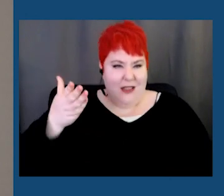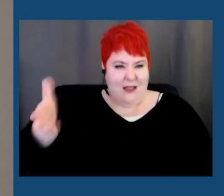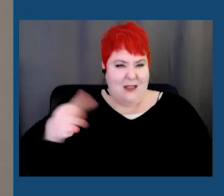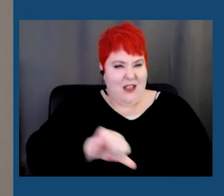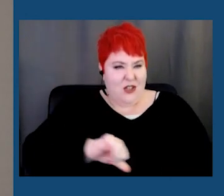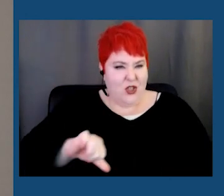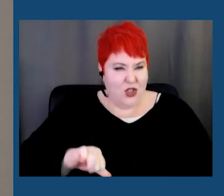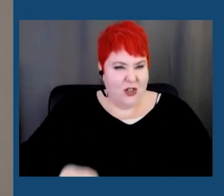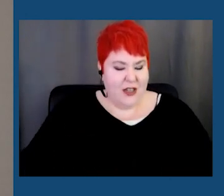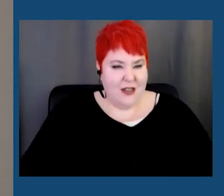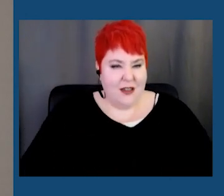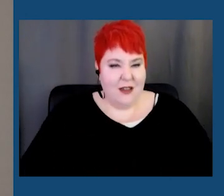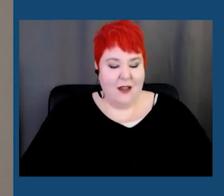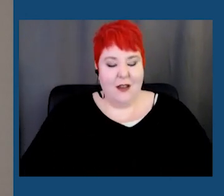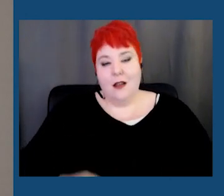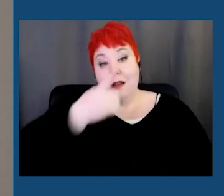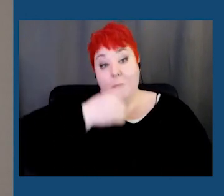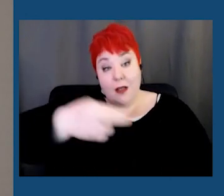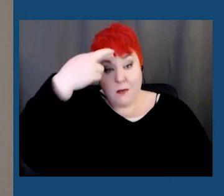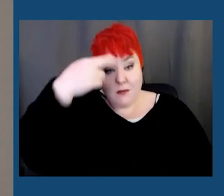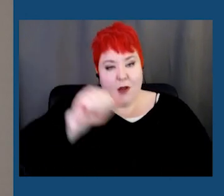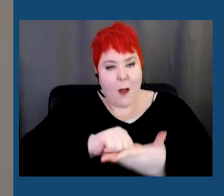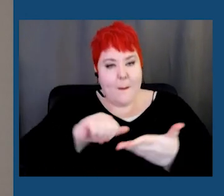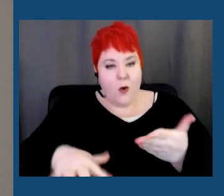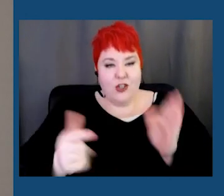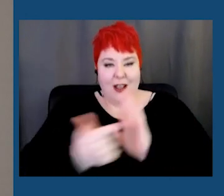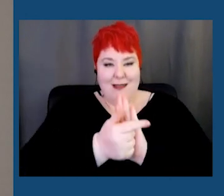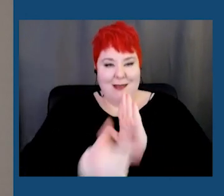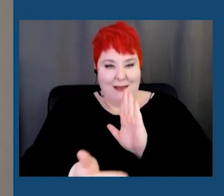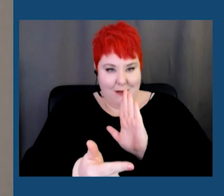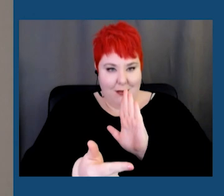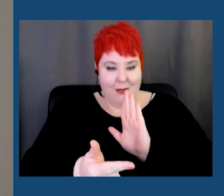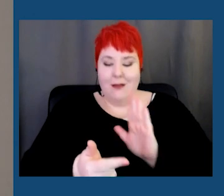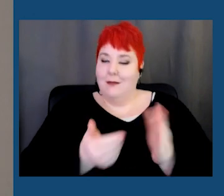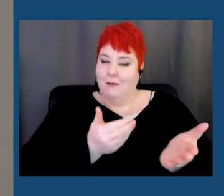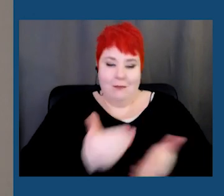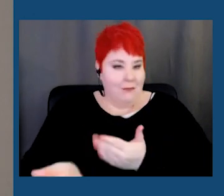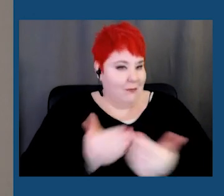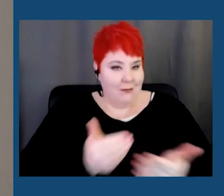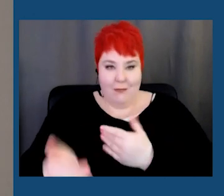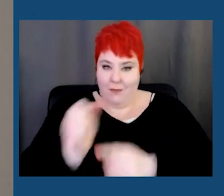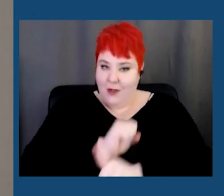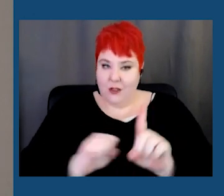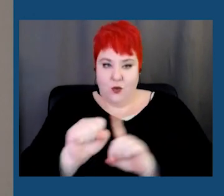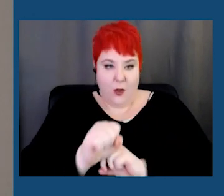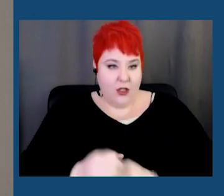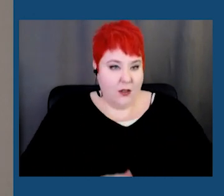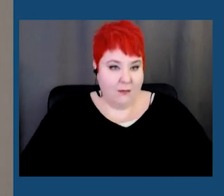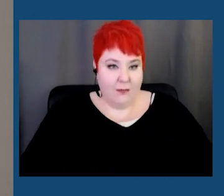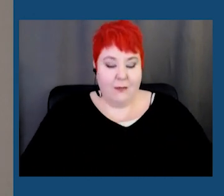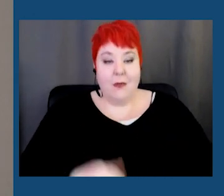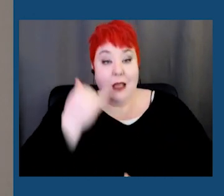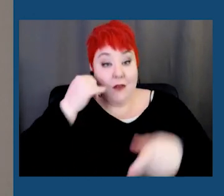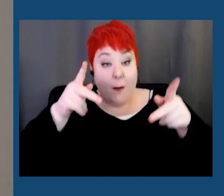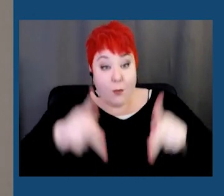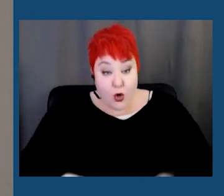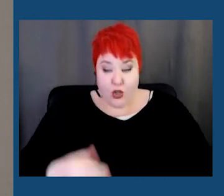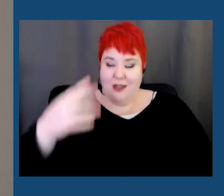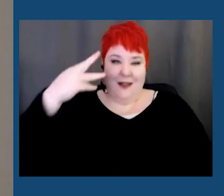the Dominican Republic, abortion is illegal under all circumstances, even if a person is a victim of